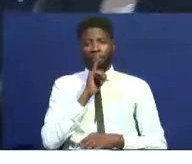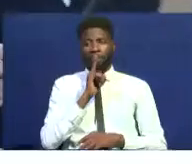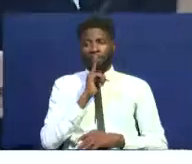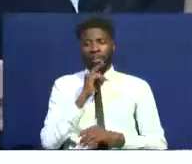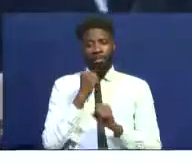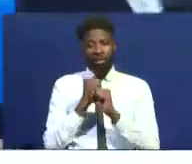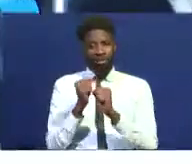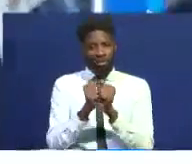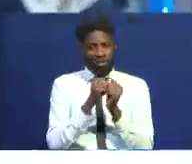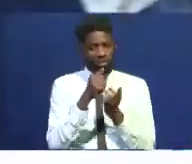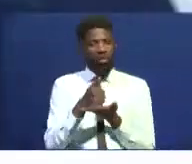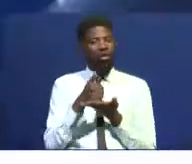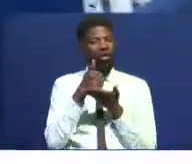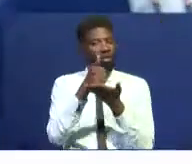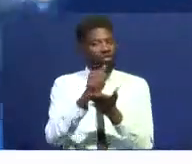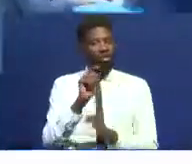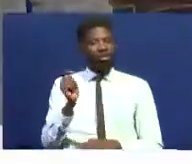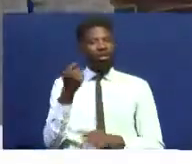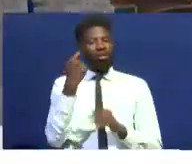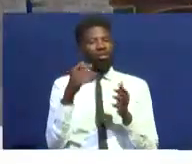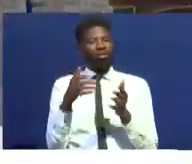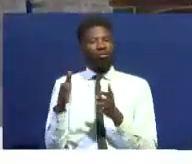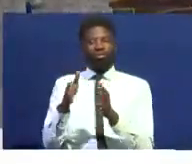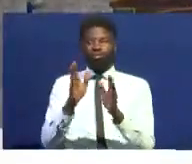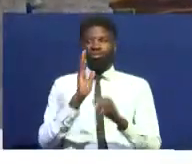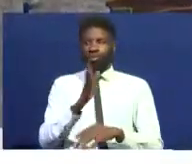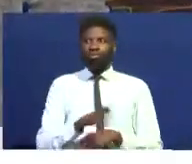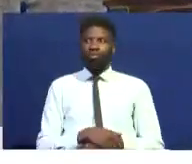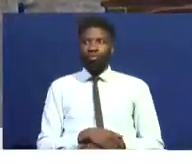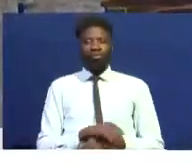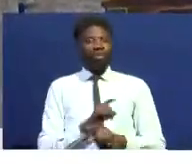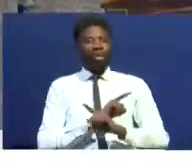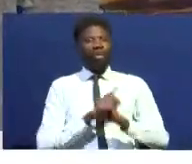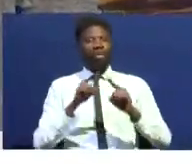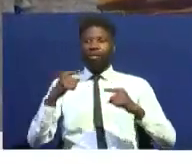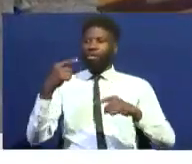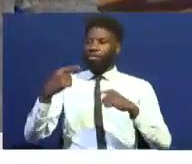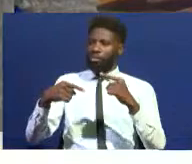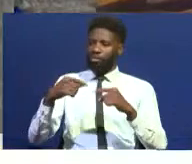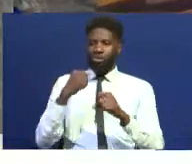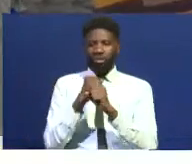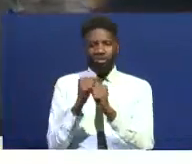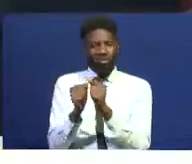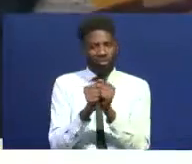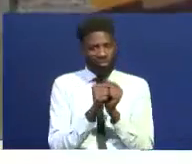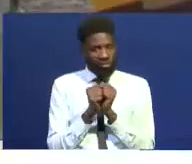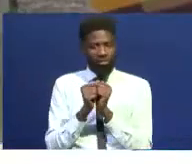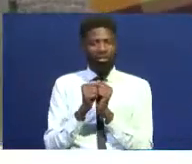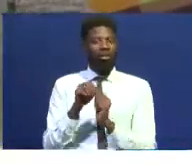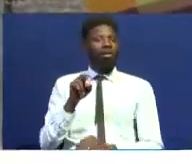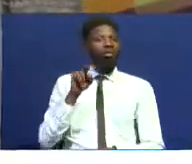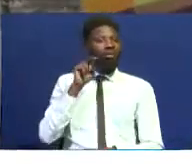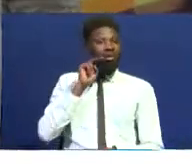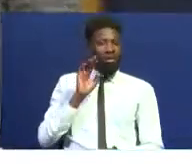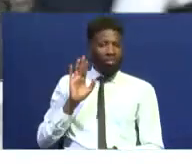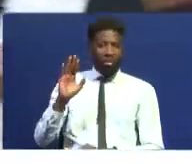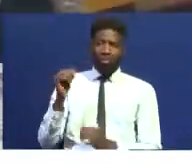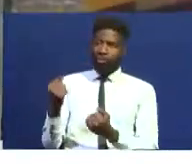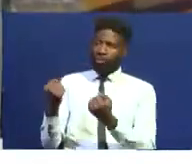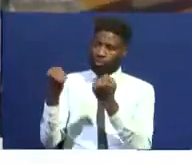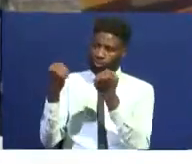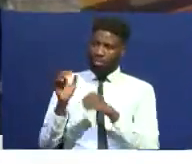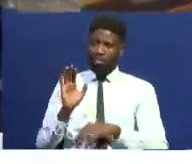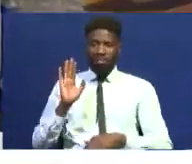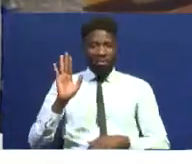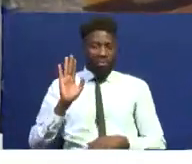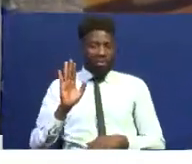collaboration will open up opportunities for Kenyans. No competition, just collaboration. Nigeria has what they are strong in because they have their